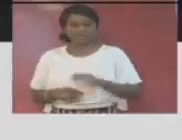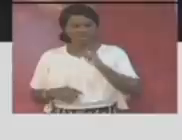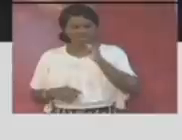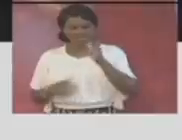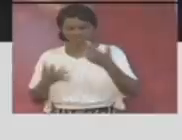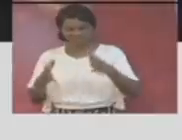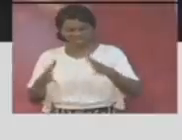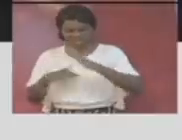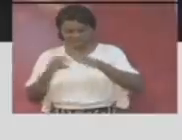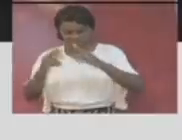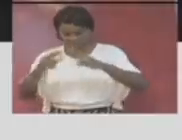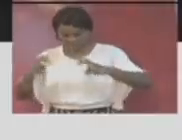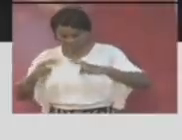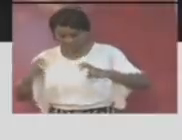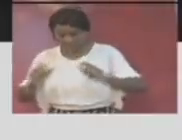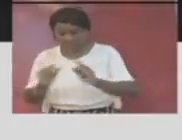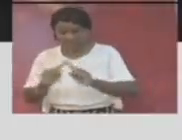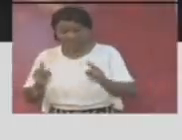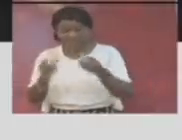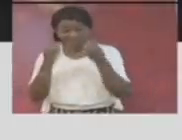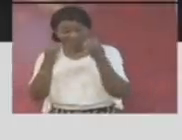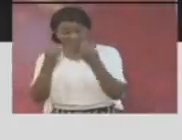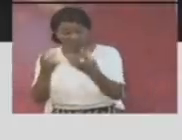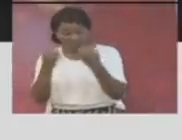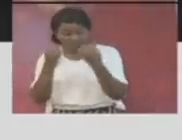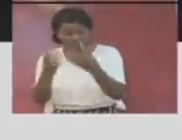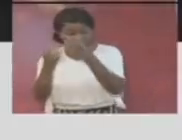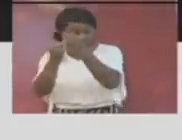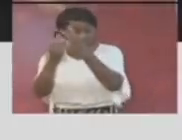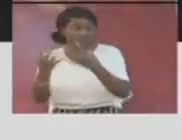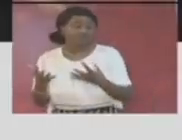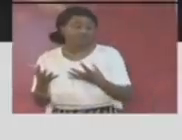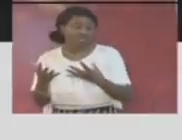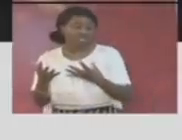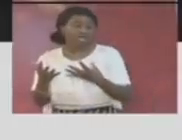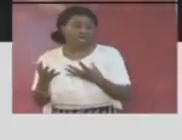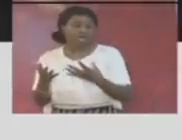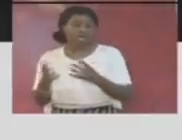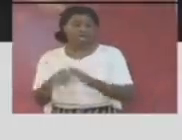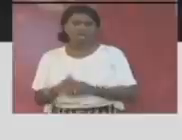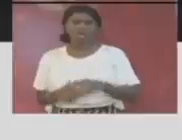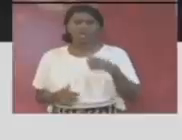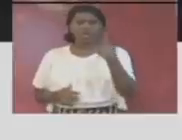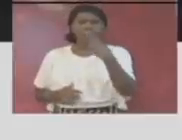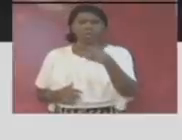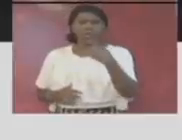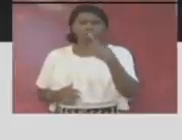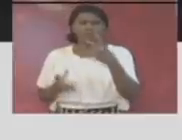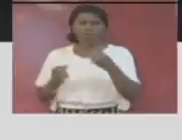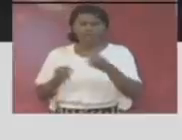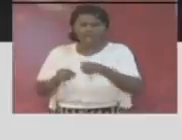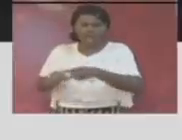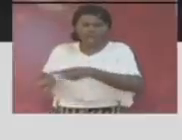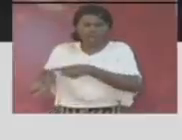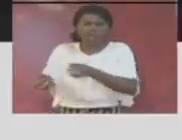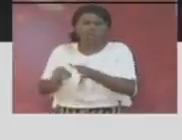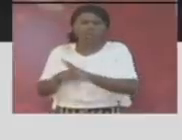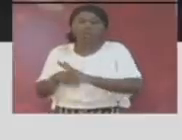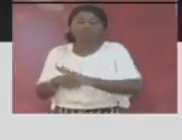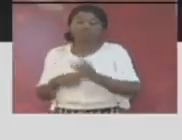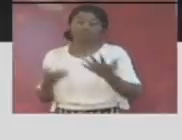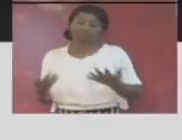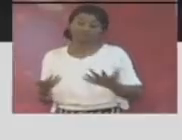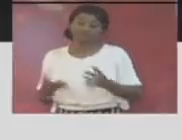but it's a large body of data that has shown some trends. So who is affected by long COVID?